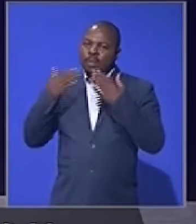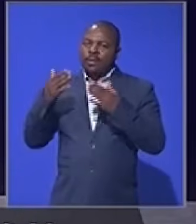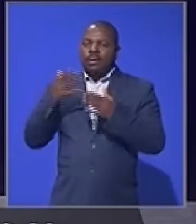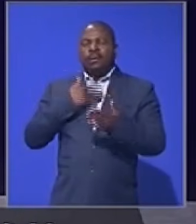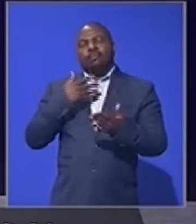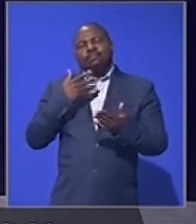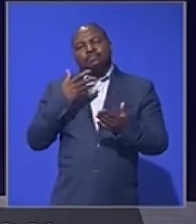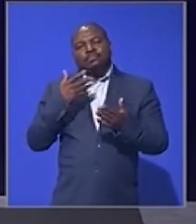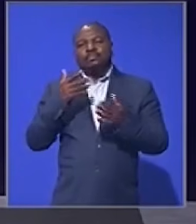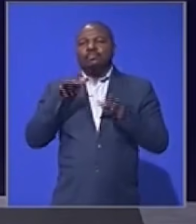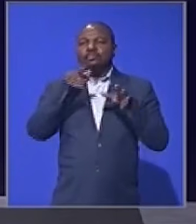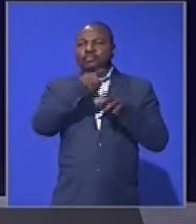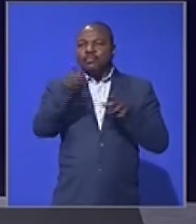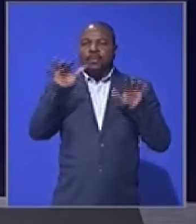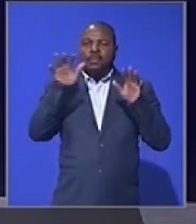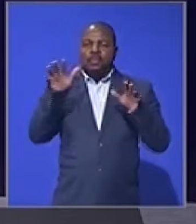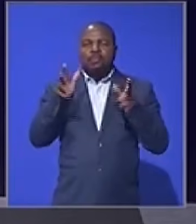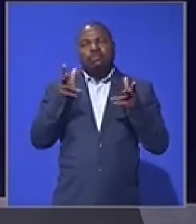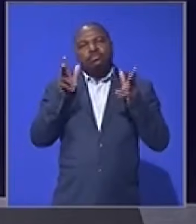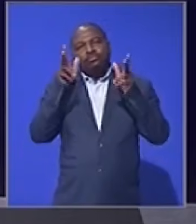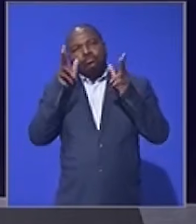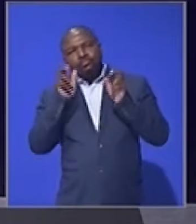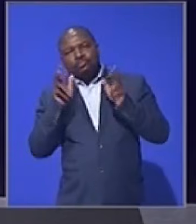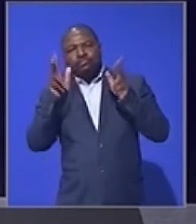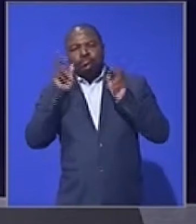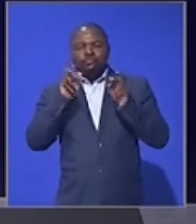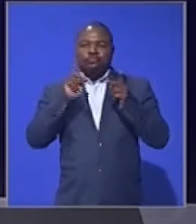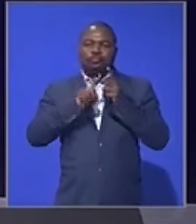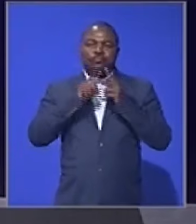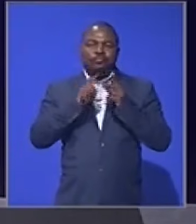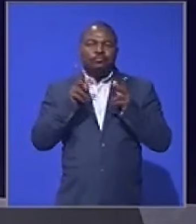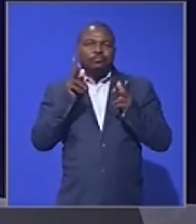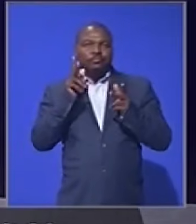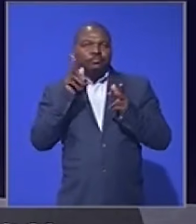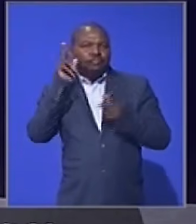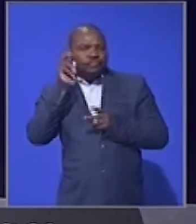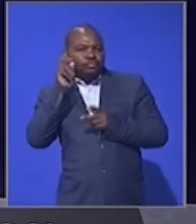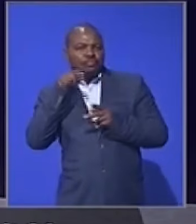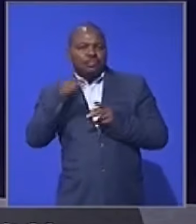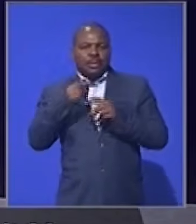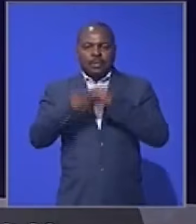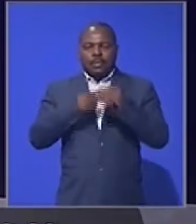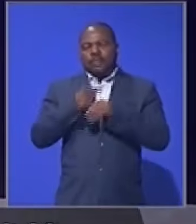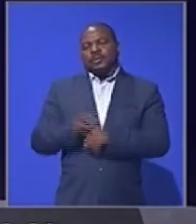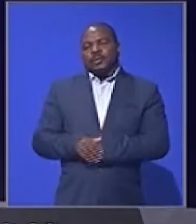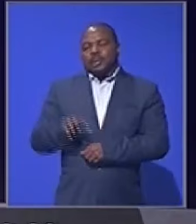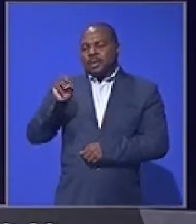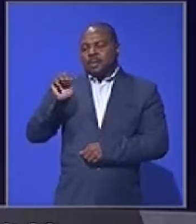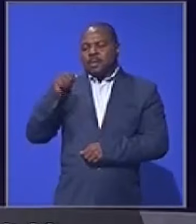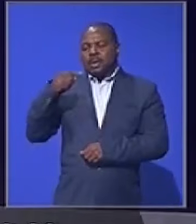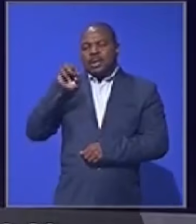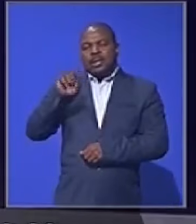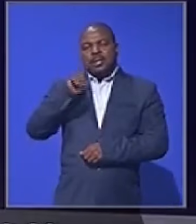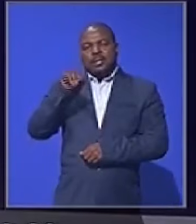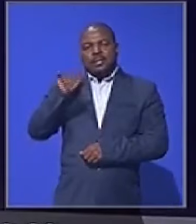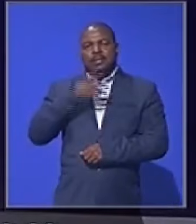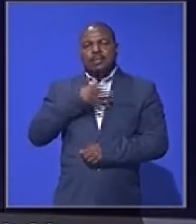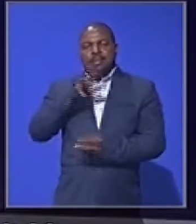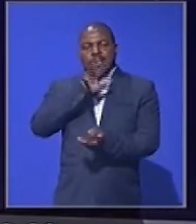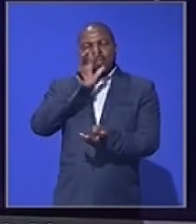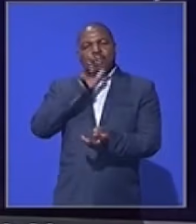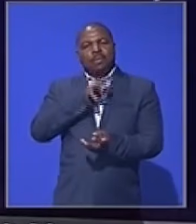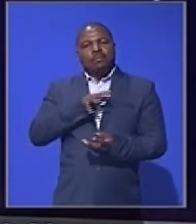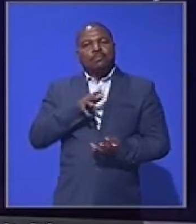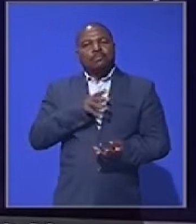bolela le batheletši ka moka babugi ka moka bataba tše mabapi le sehlopha sa Makesi the Blue Nation dikwena tša metsi tša go tšwana